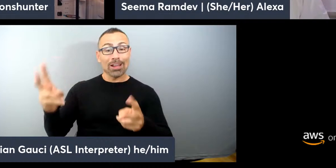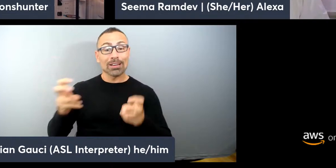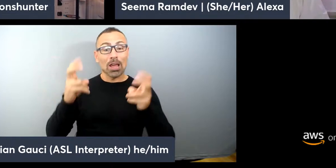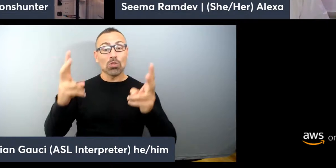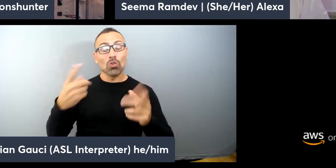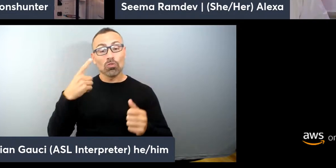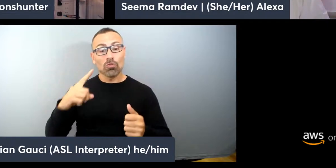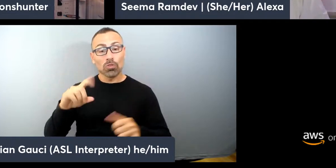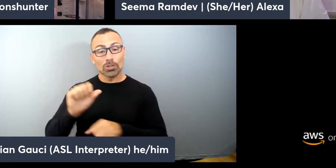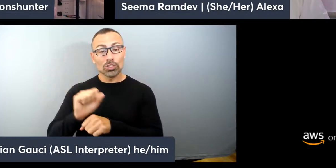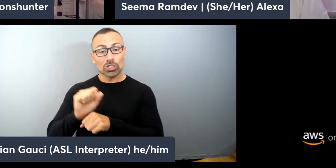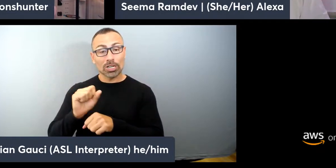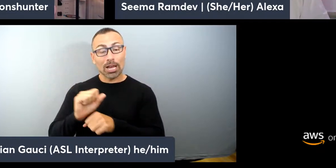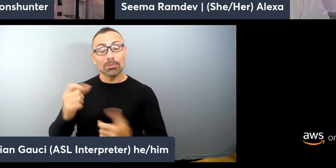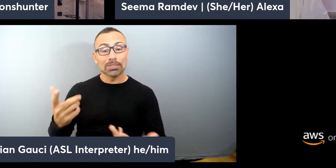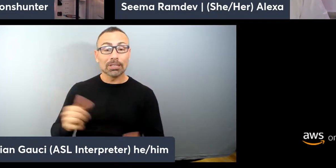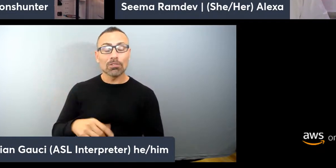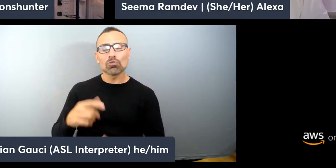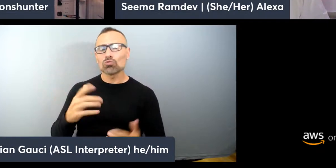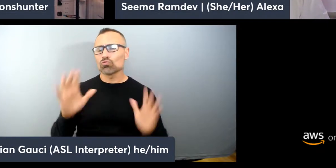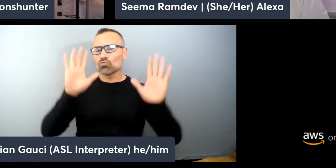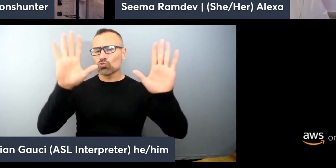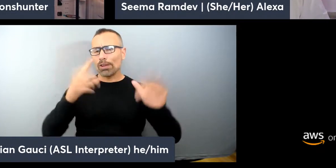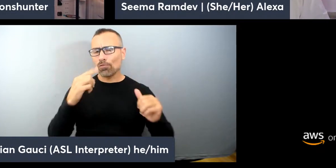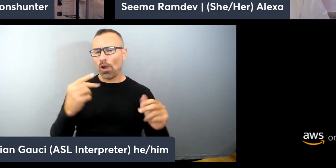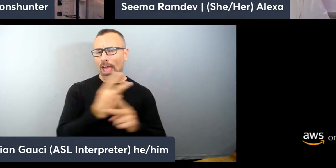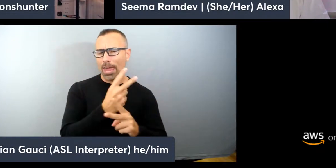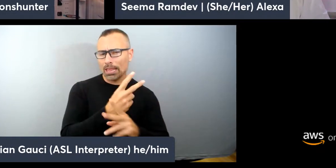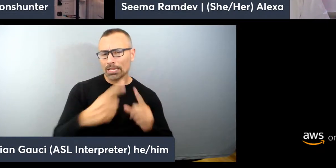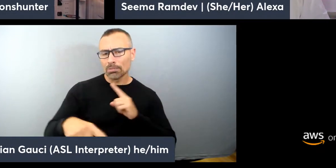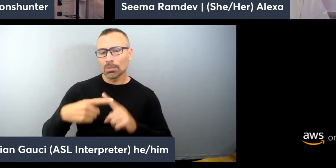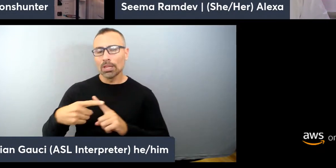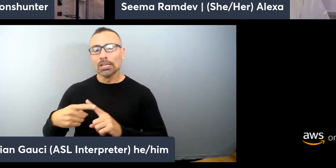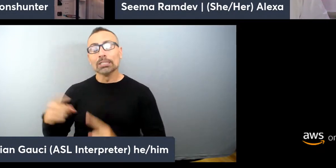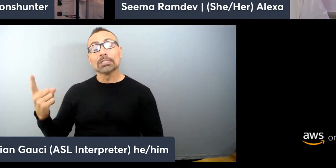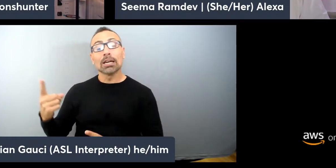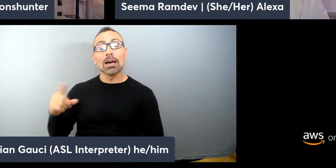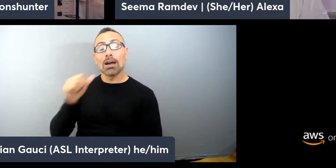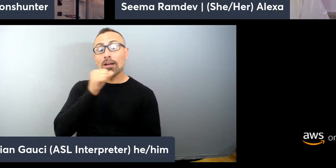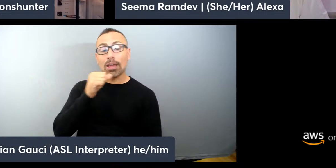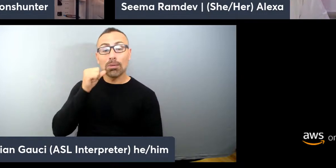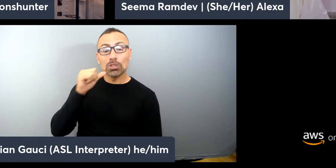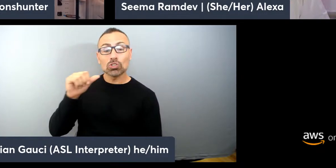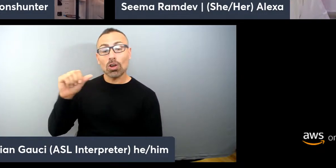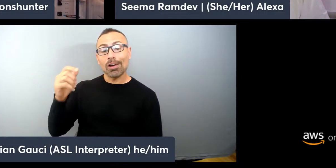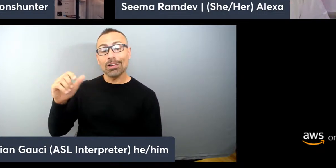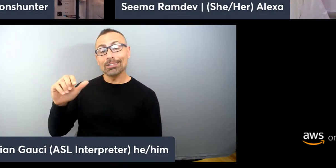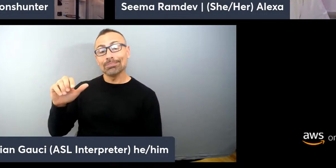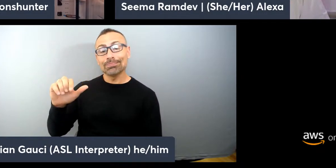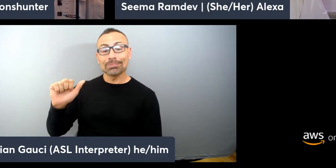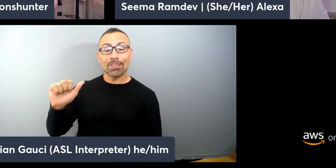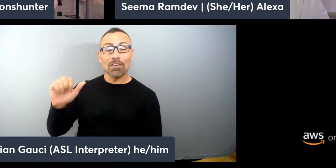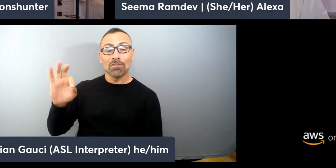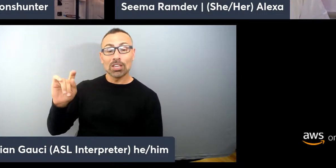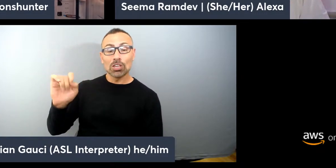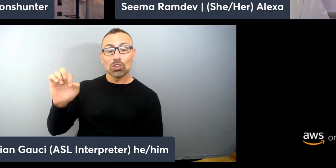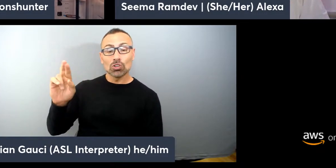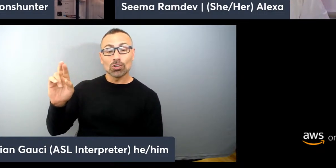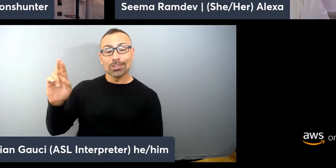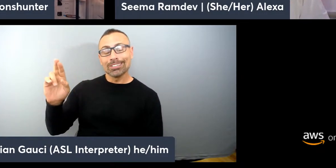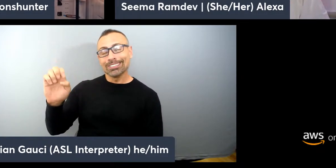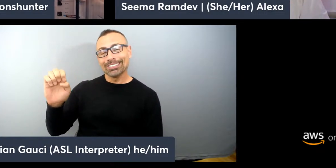SageMaker, a machine learning service focusing around, or today, around feature store. So one of the features about